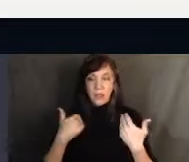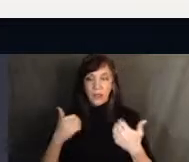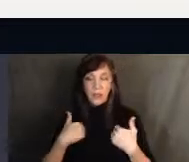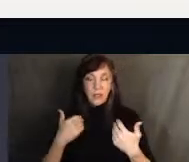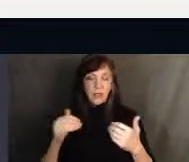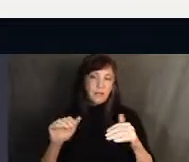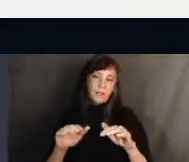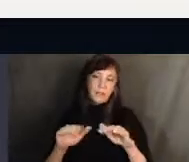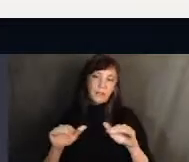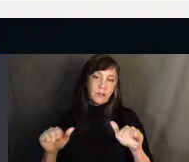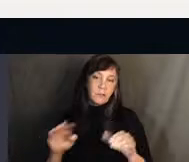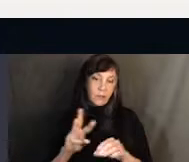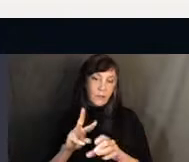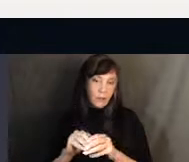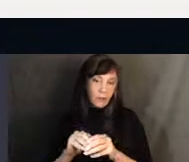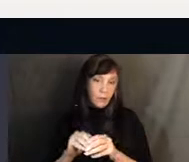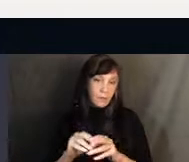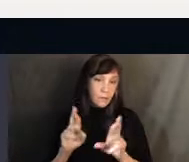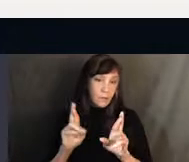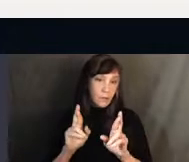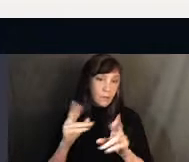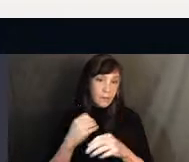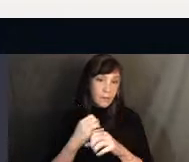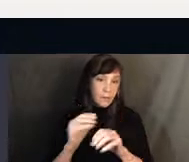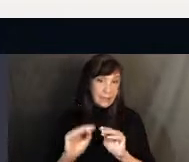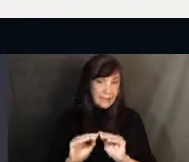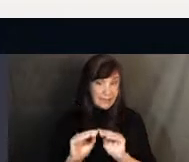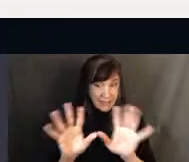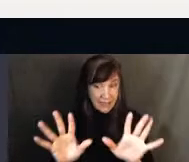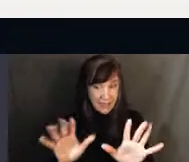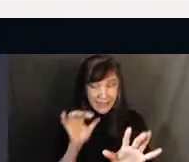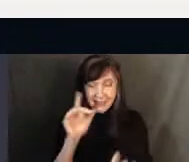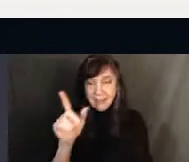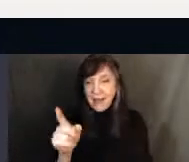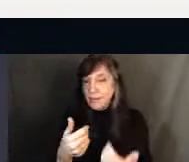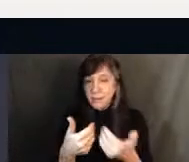made sense. I don't think it needs to necessarily be a separate